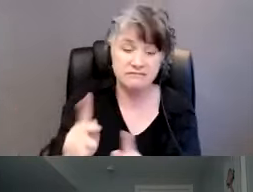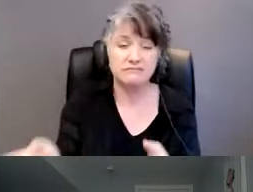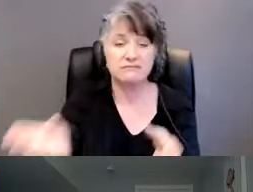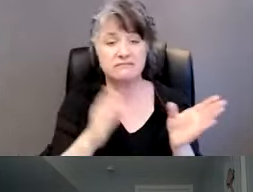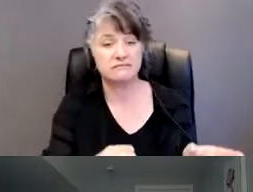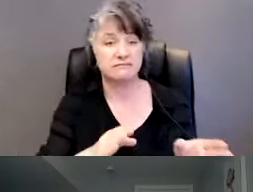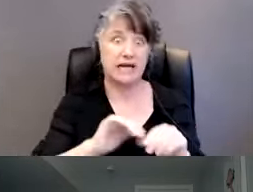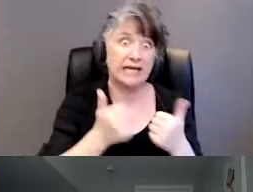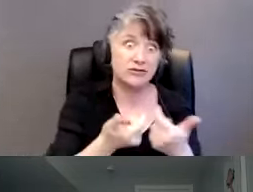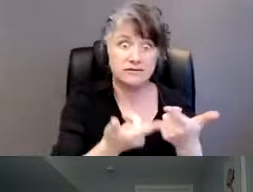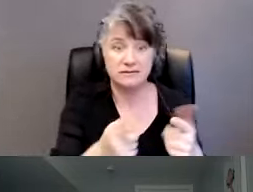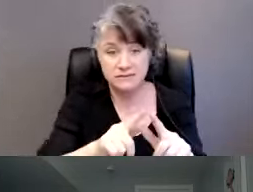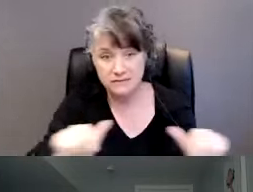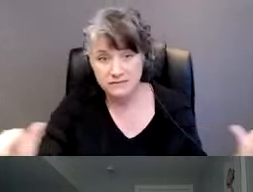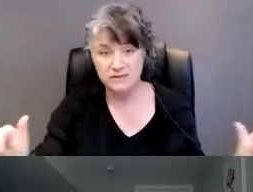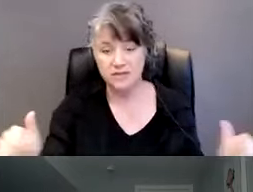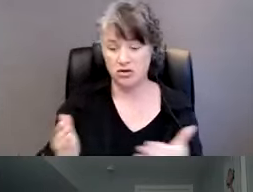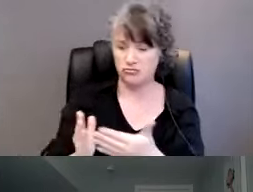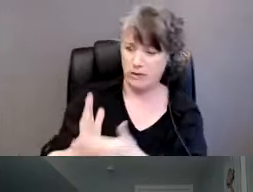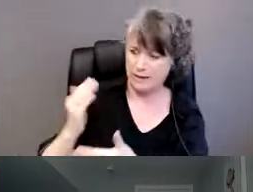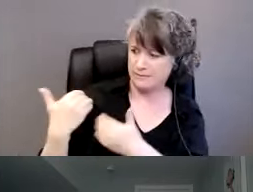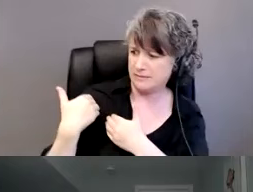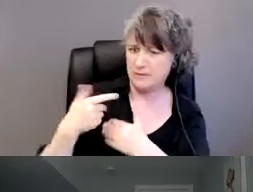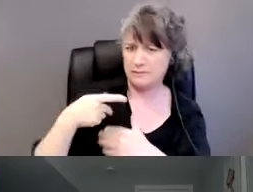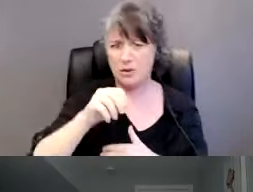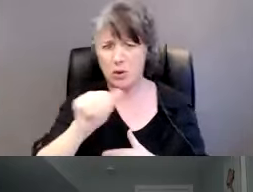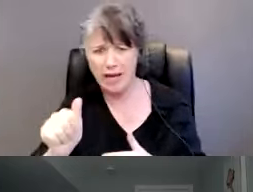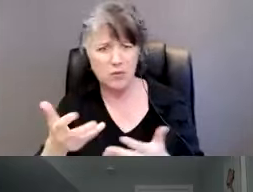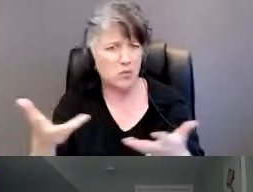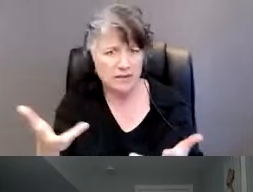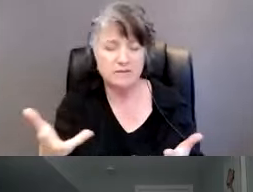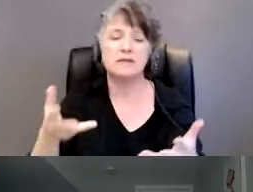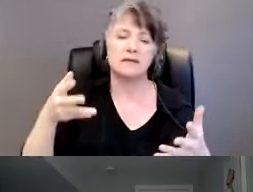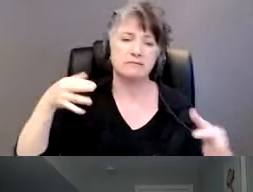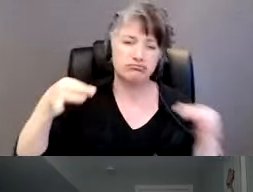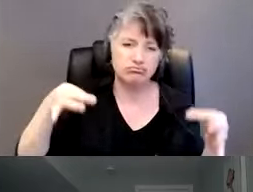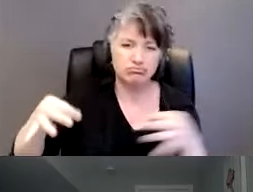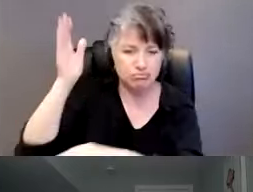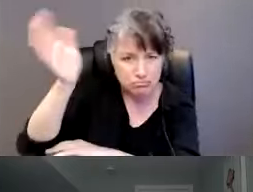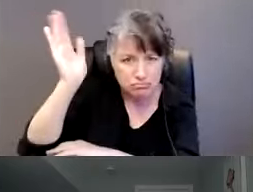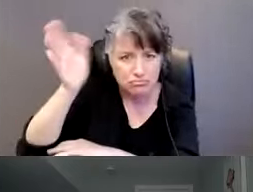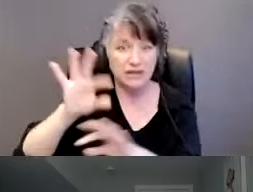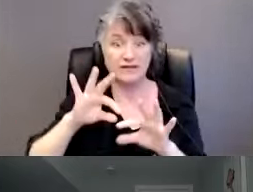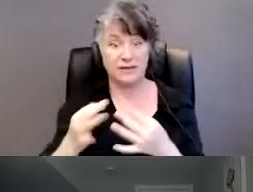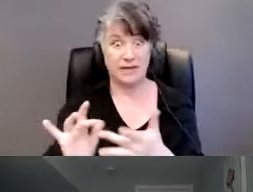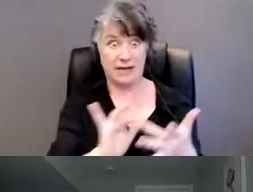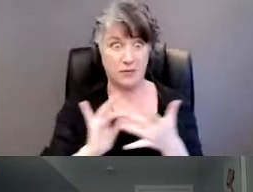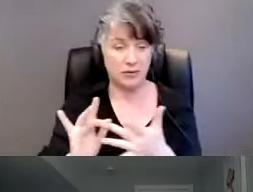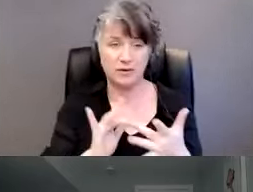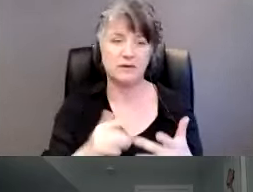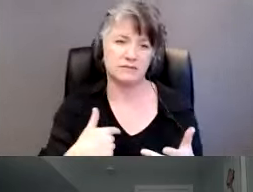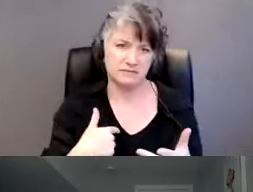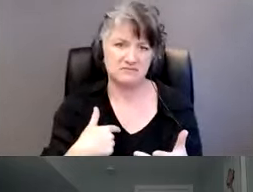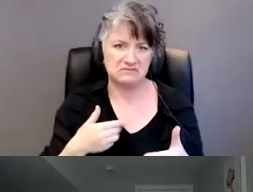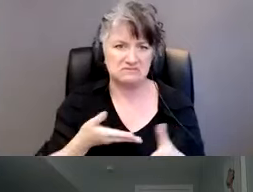and responsibilities of powers of attorney, and also just work with individuals and their family networks through the process of that.